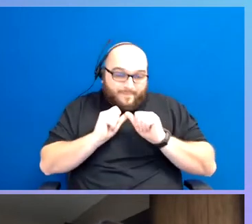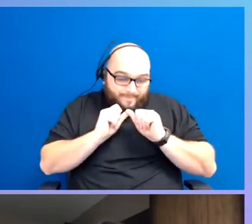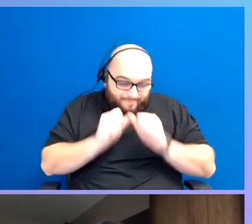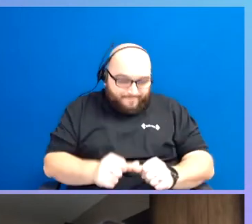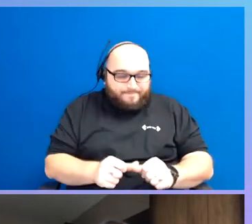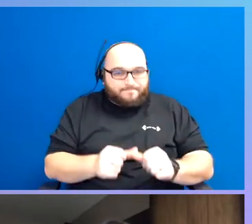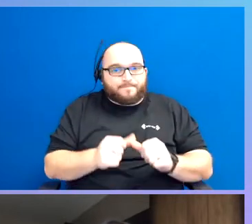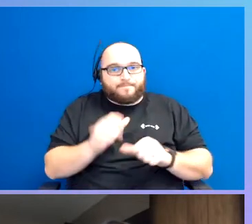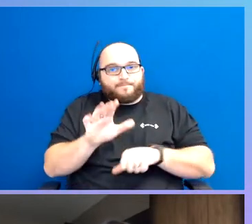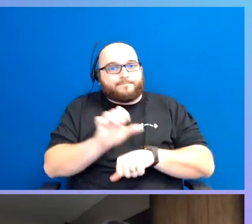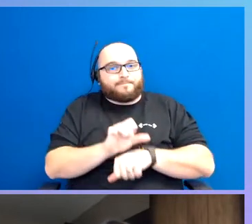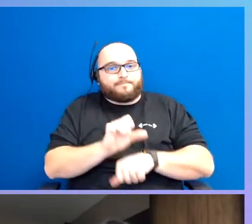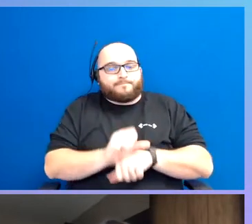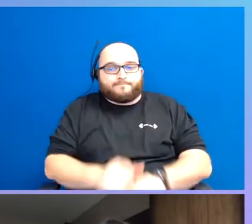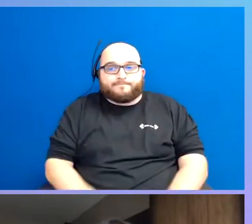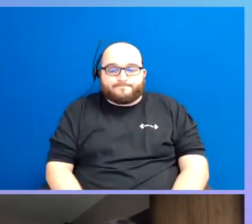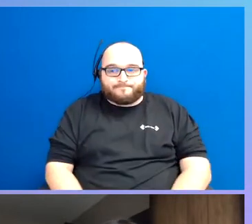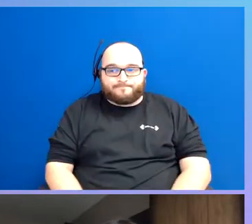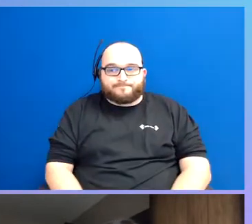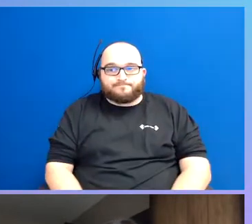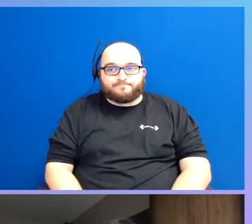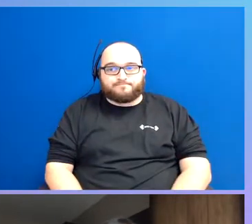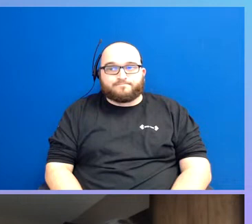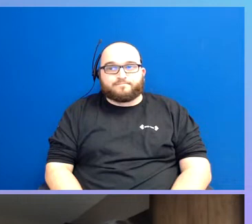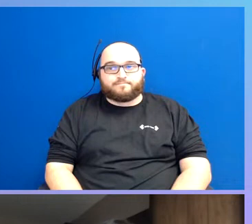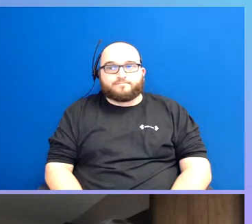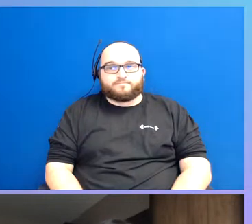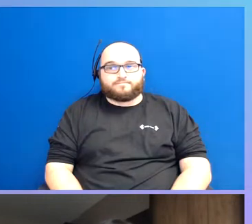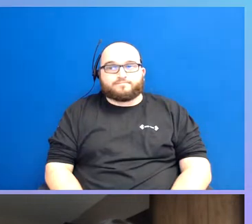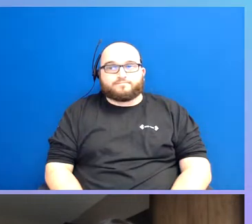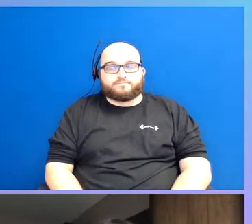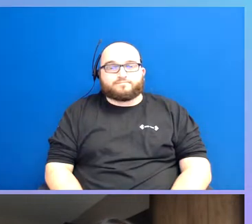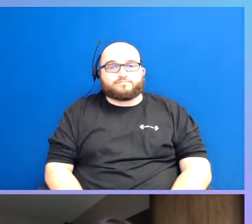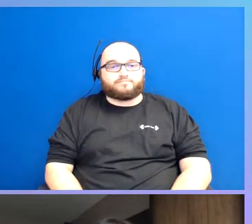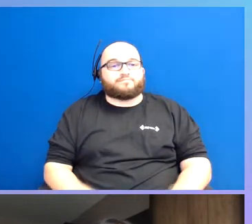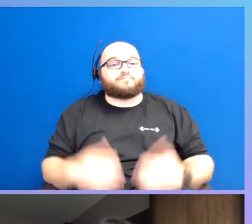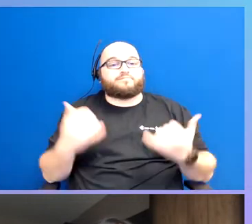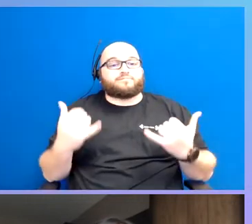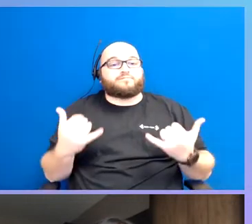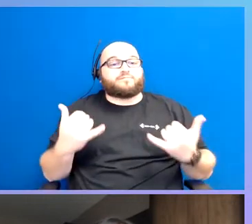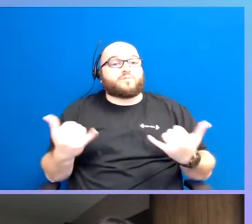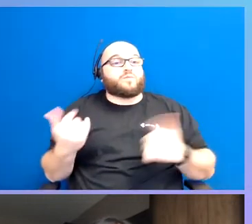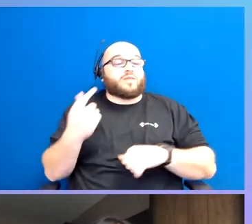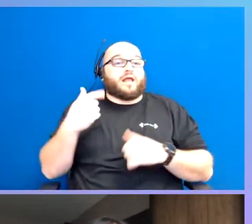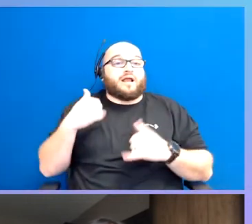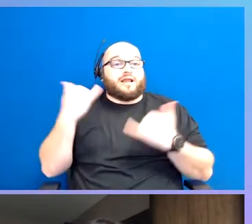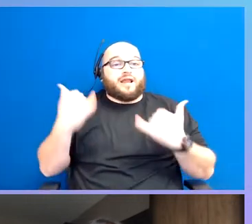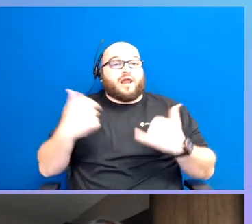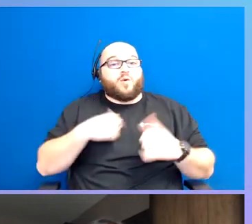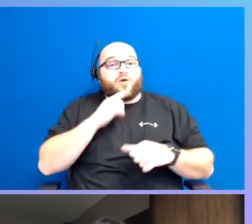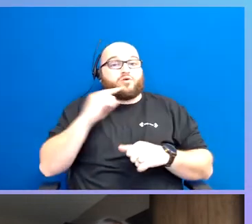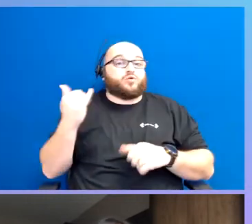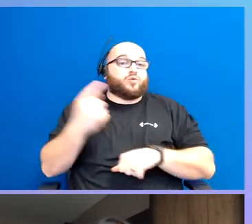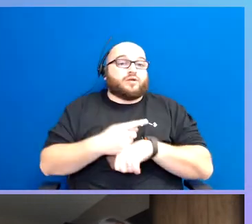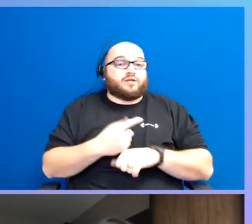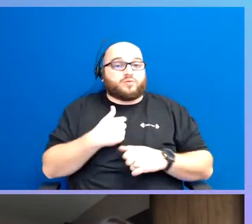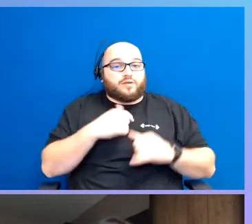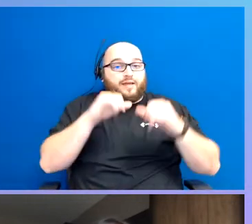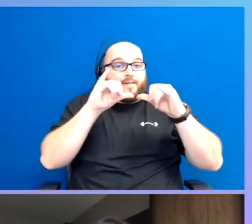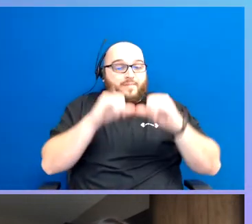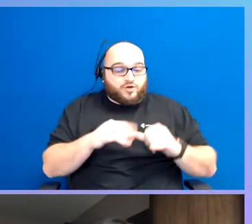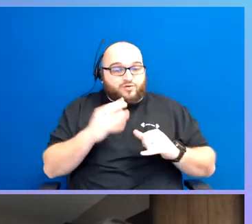going. And that brings us to today's learning on measuring and